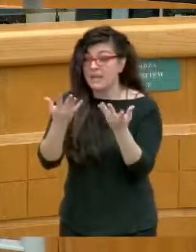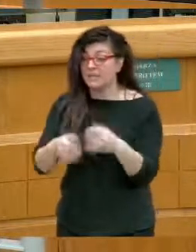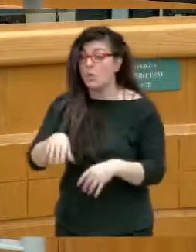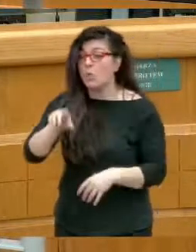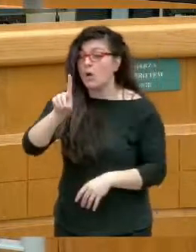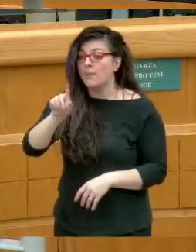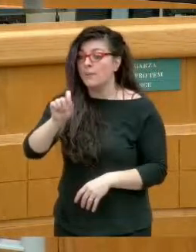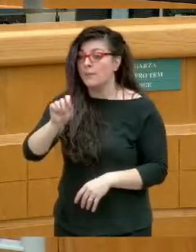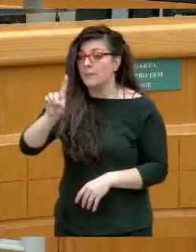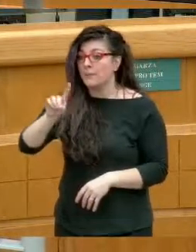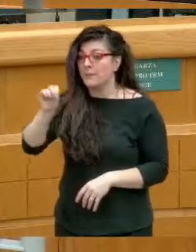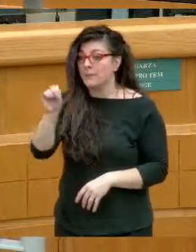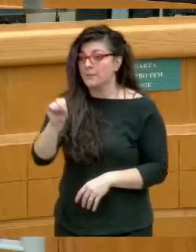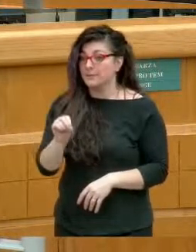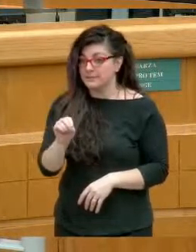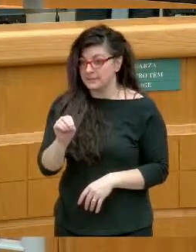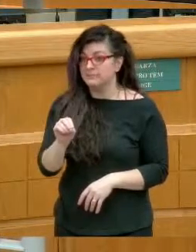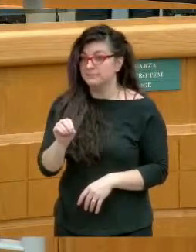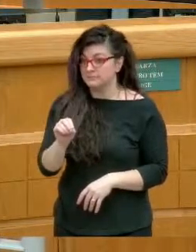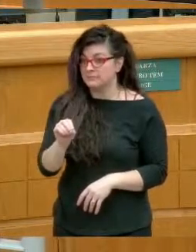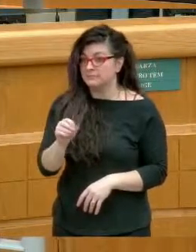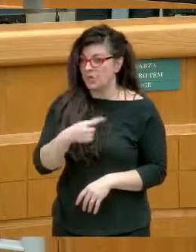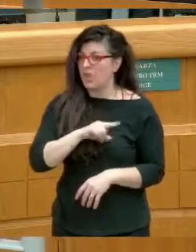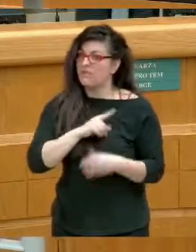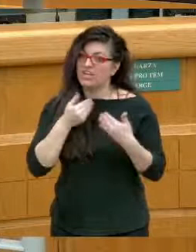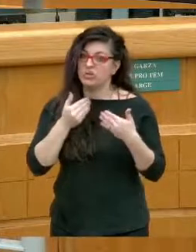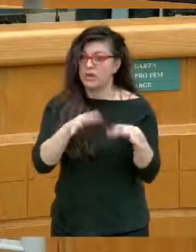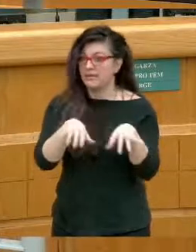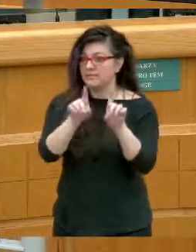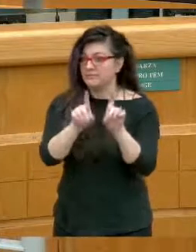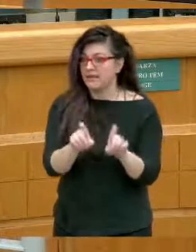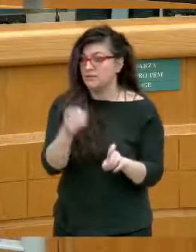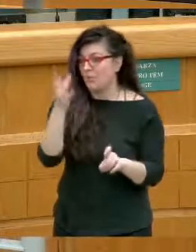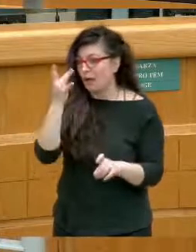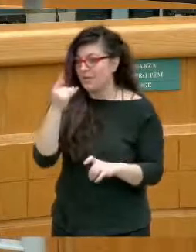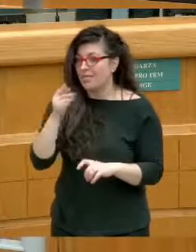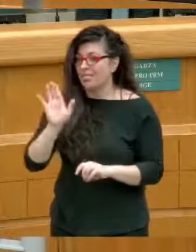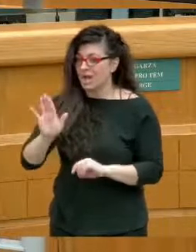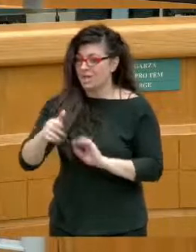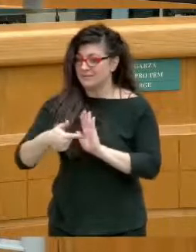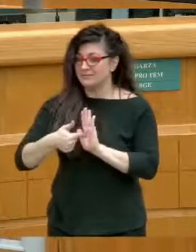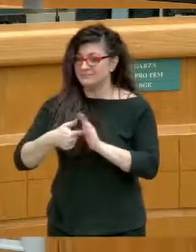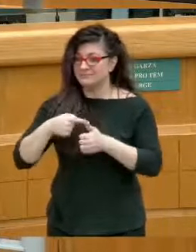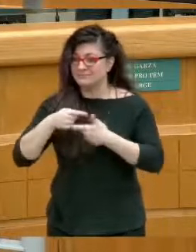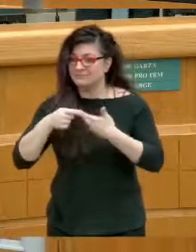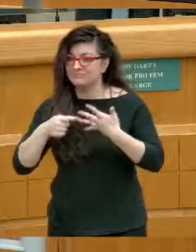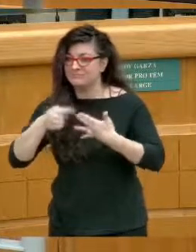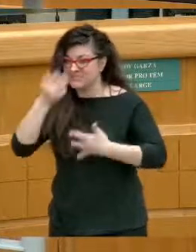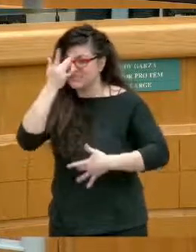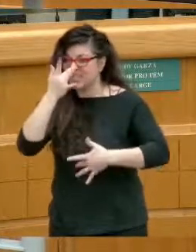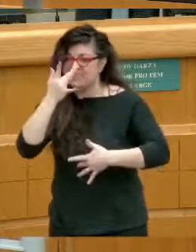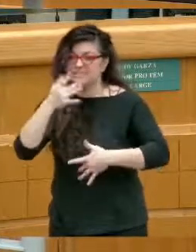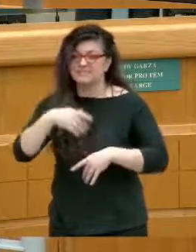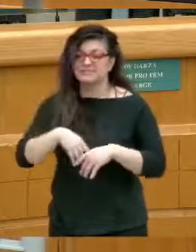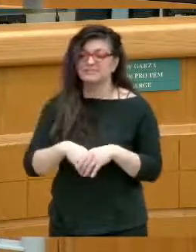people that qualified to get tested because they had symptoms that might be consistent with COVID-19. So you can see this big